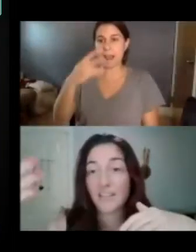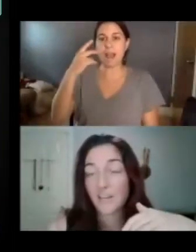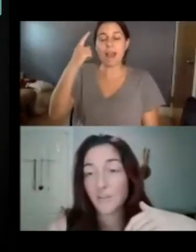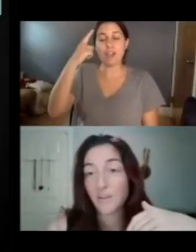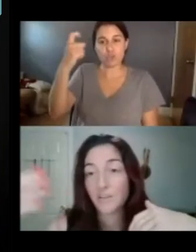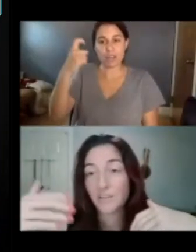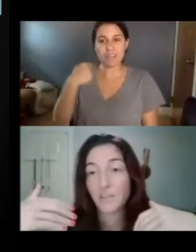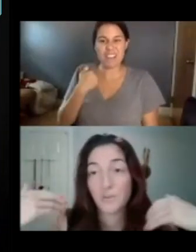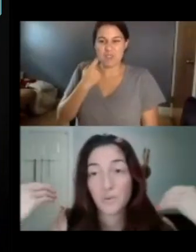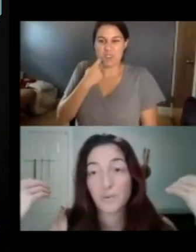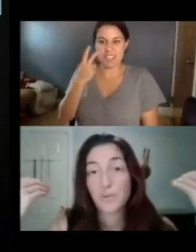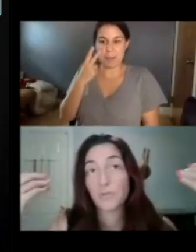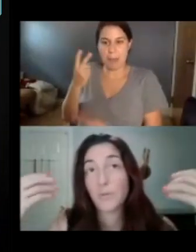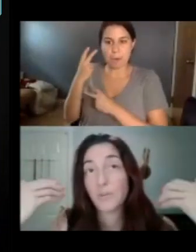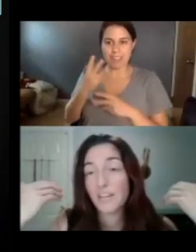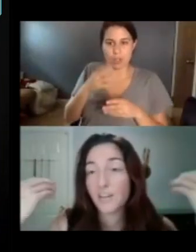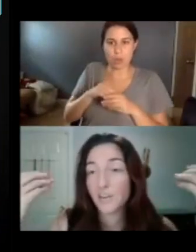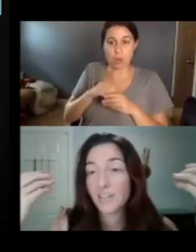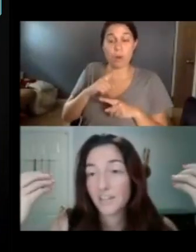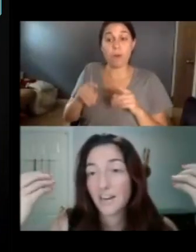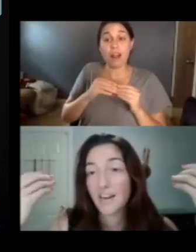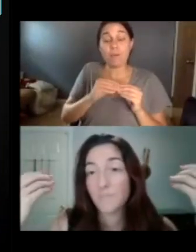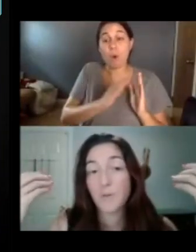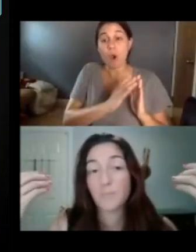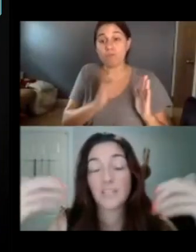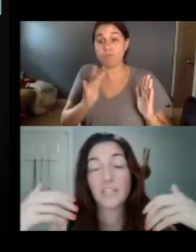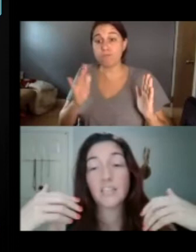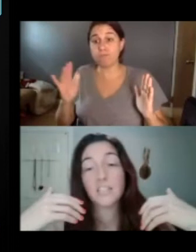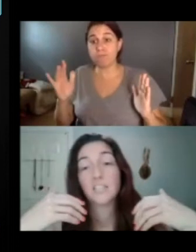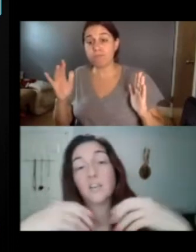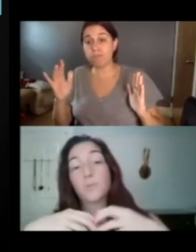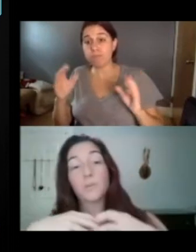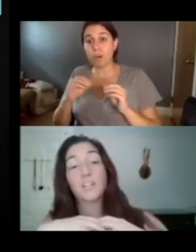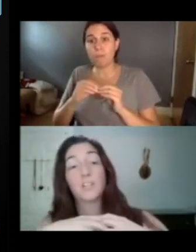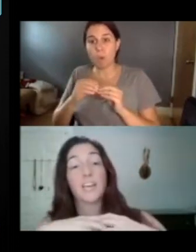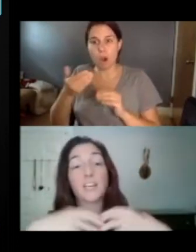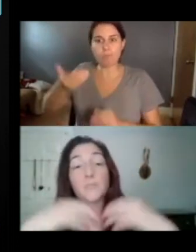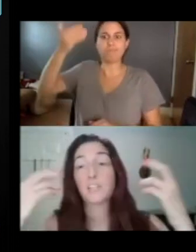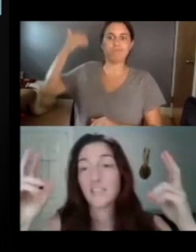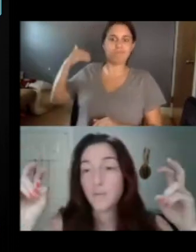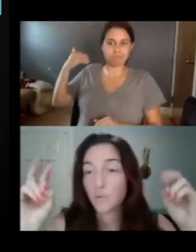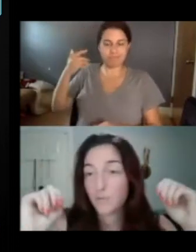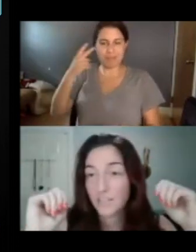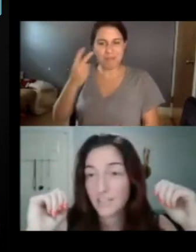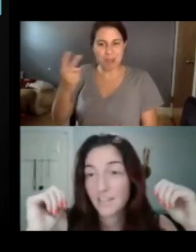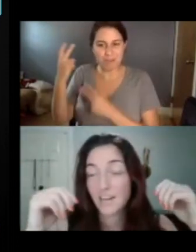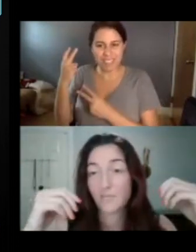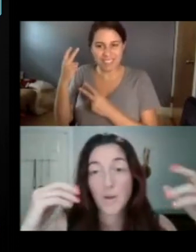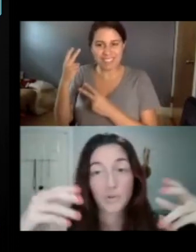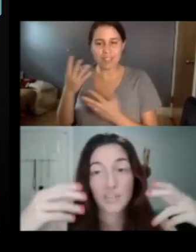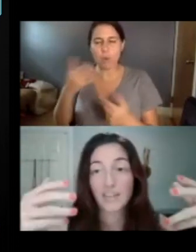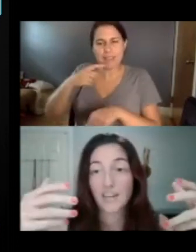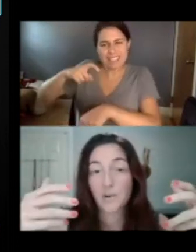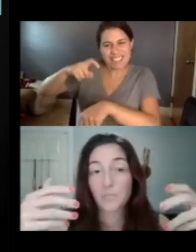whereas as the night goes on, you start to incorporate more remote and earlier memories. So we're trying to look at what is the temporal recency